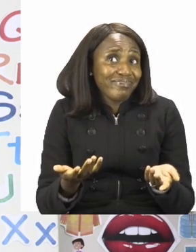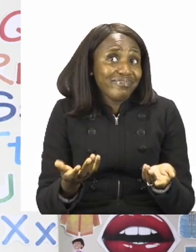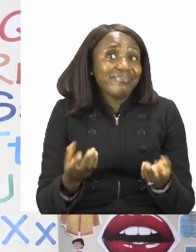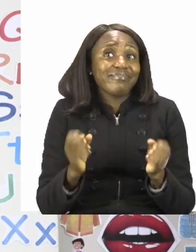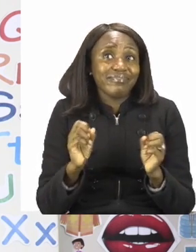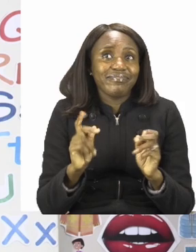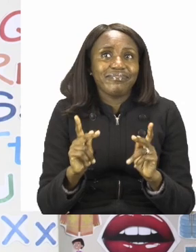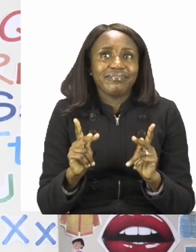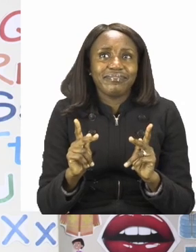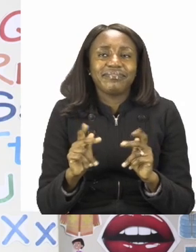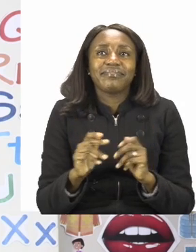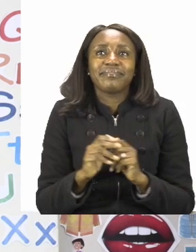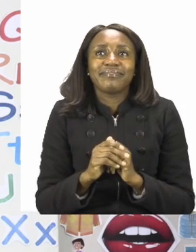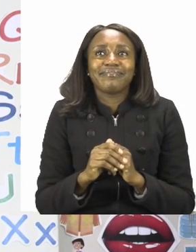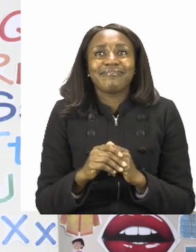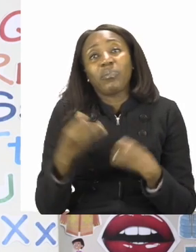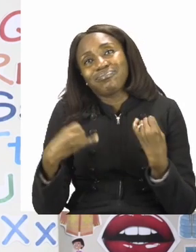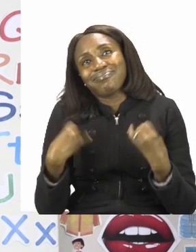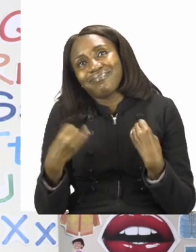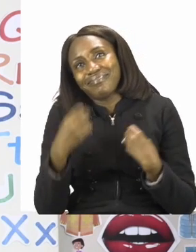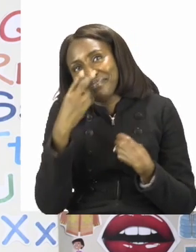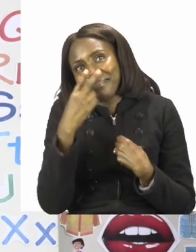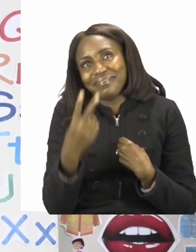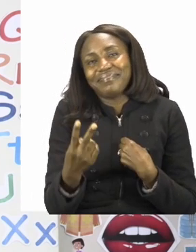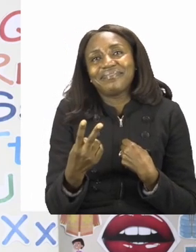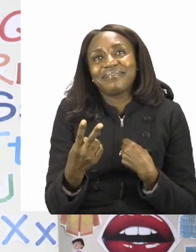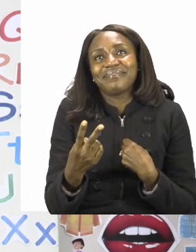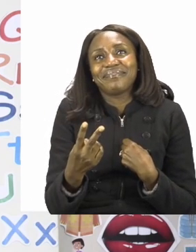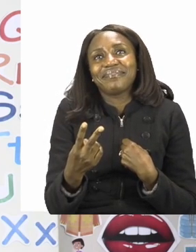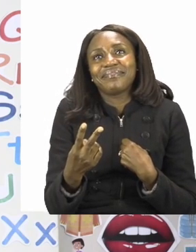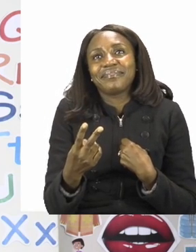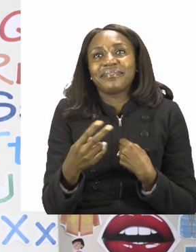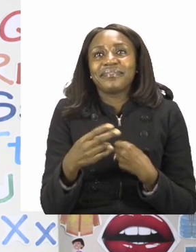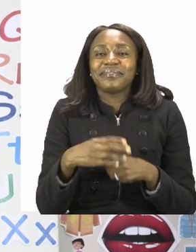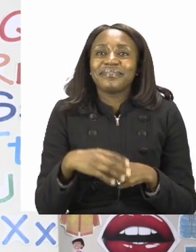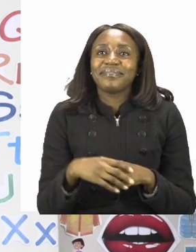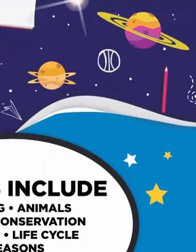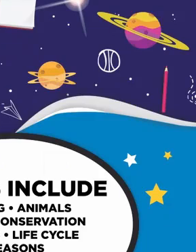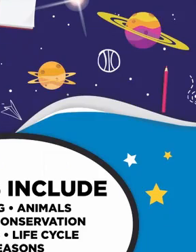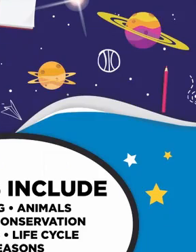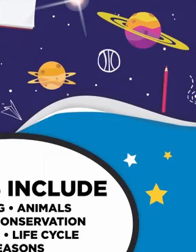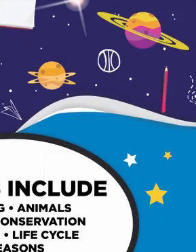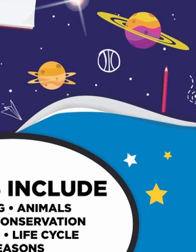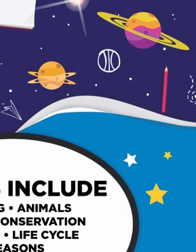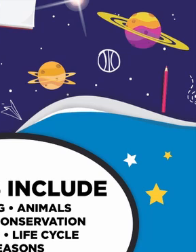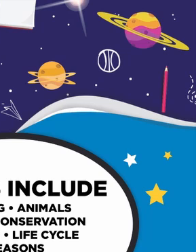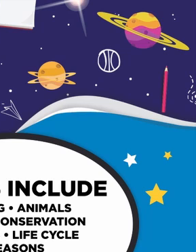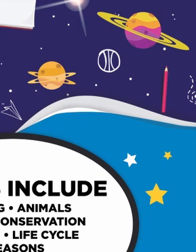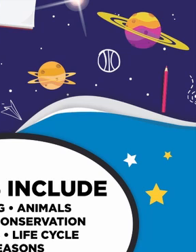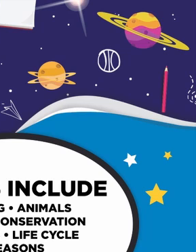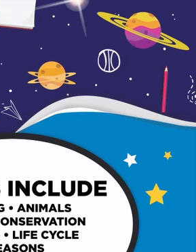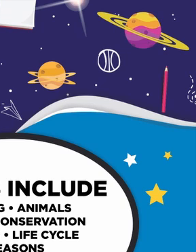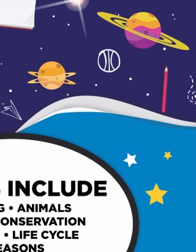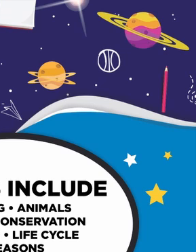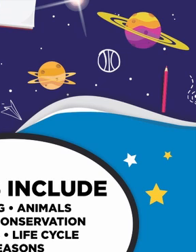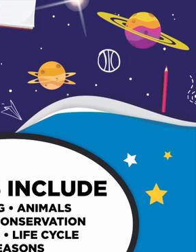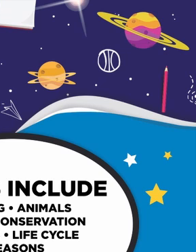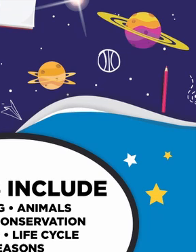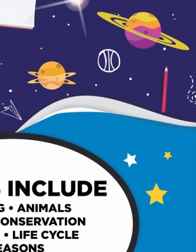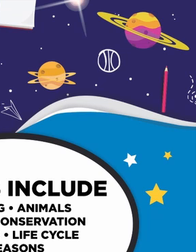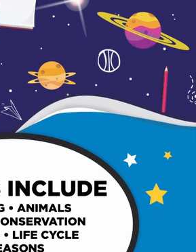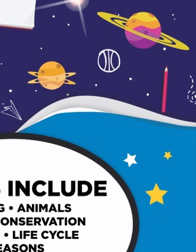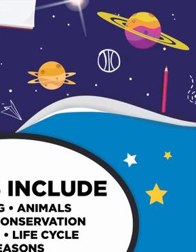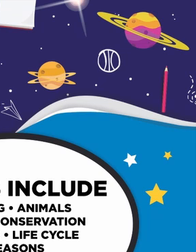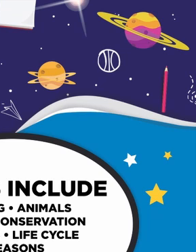noise. Have fun, and I'll see you soon after the advert break. Do you have children in the age range of 5 to